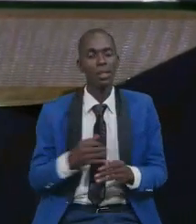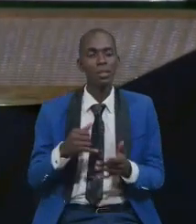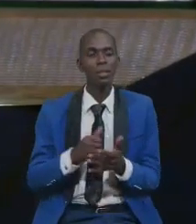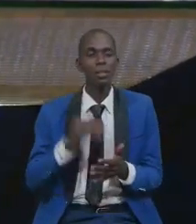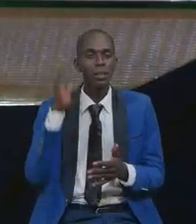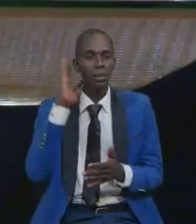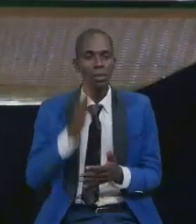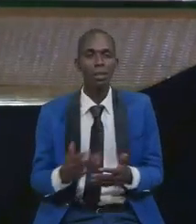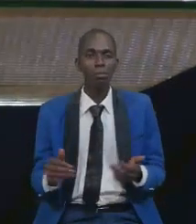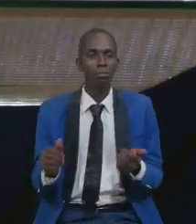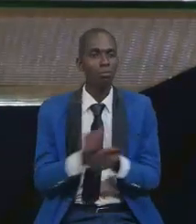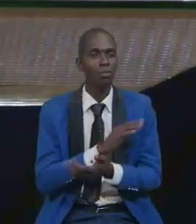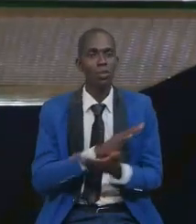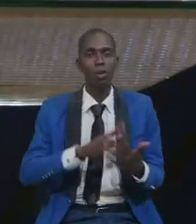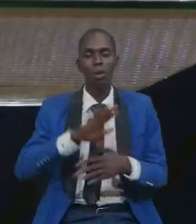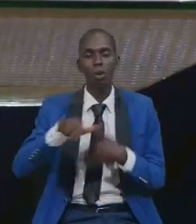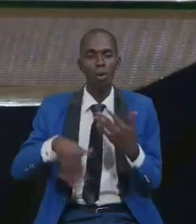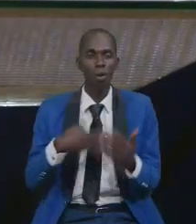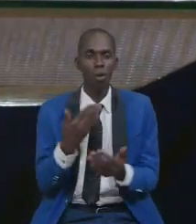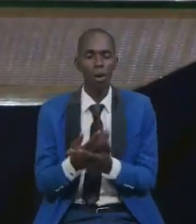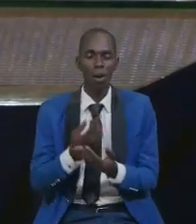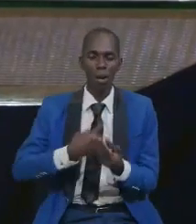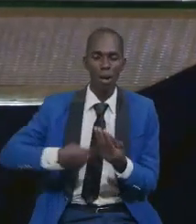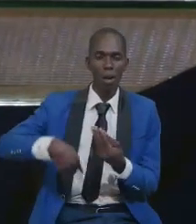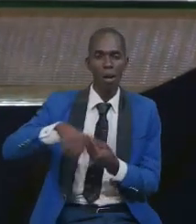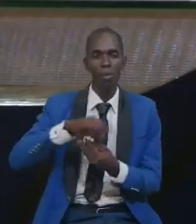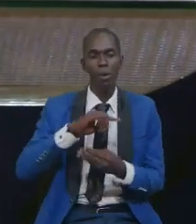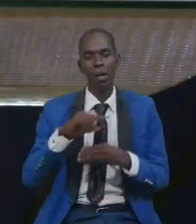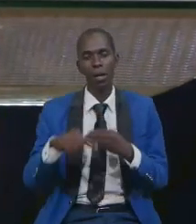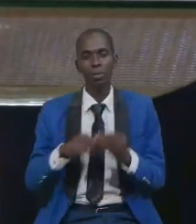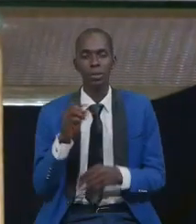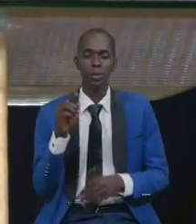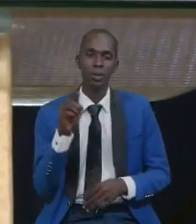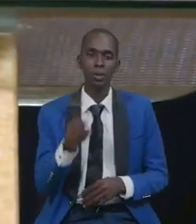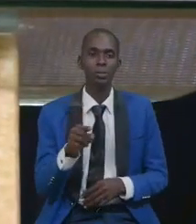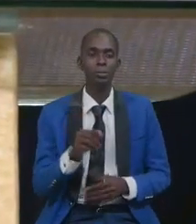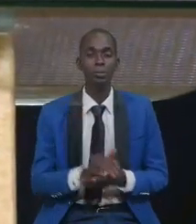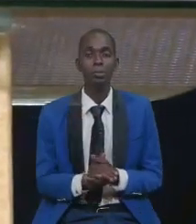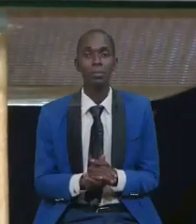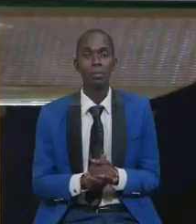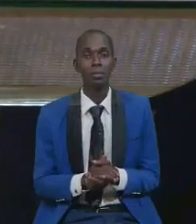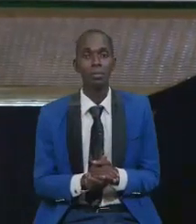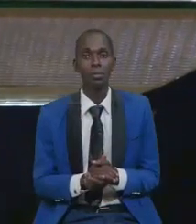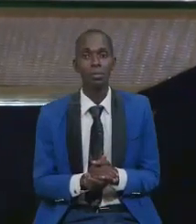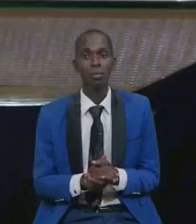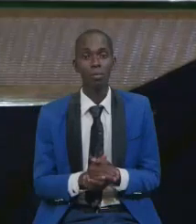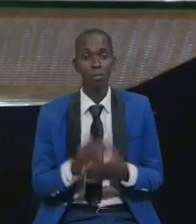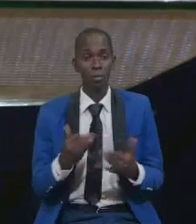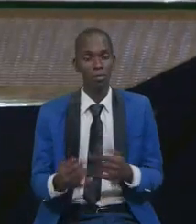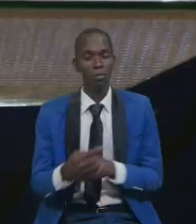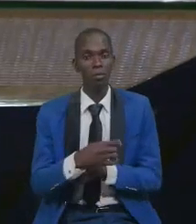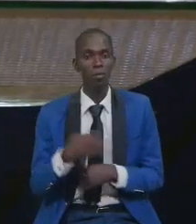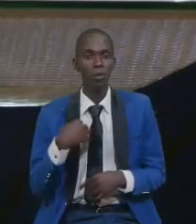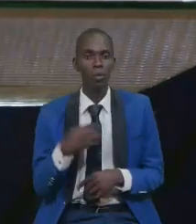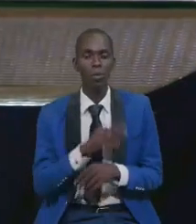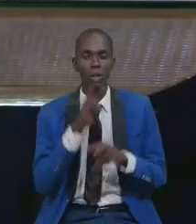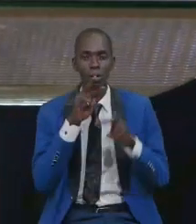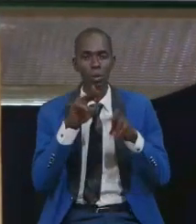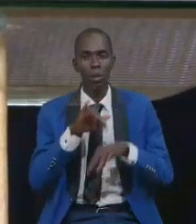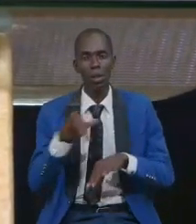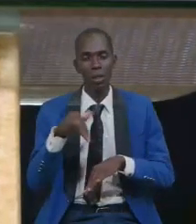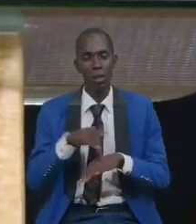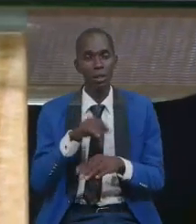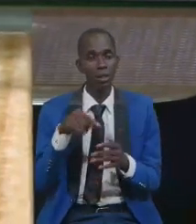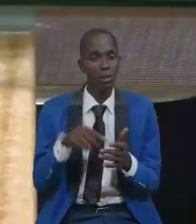shall devour all round about him. Today we're looking at this